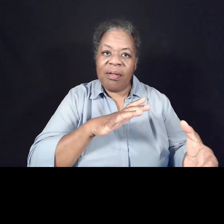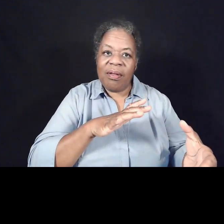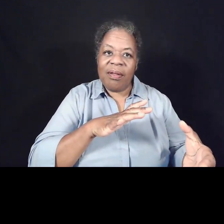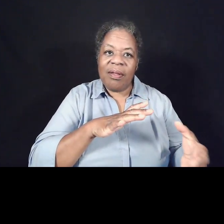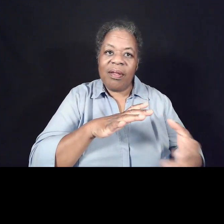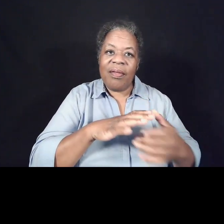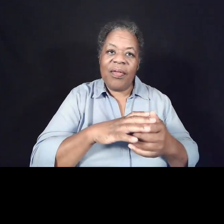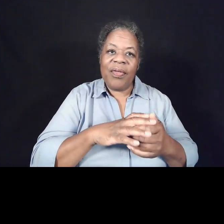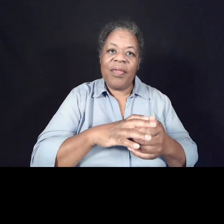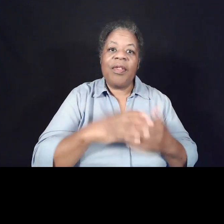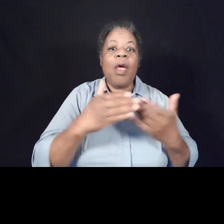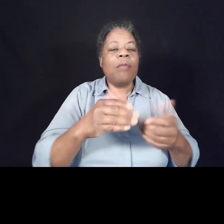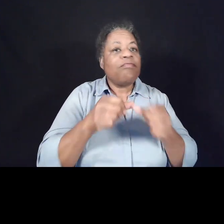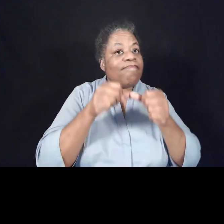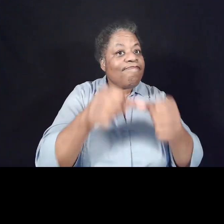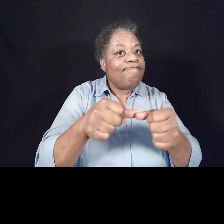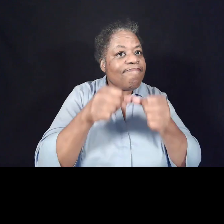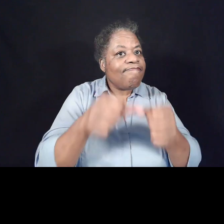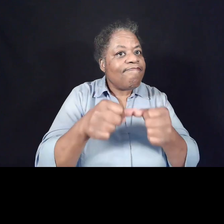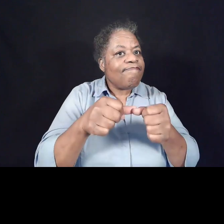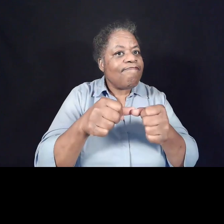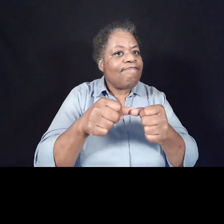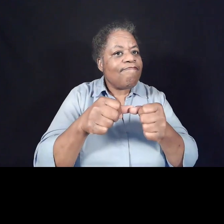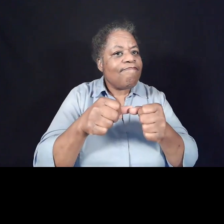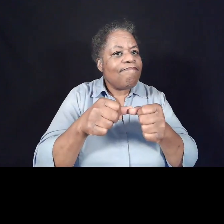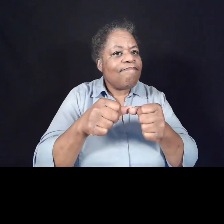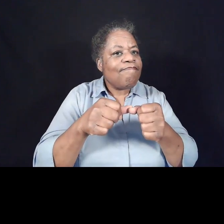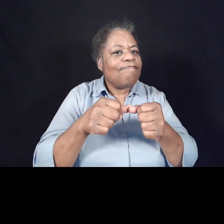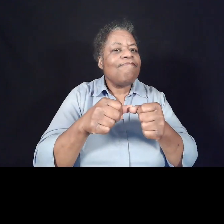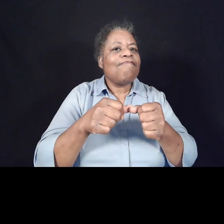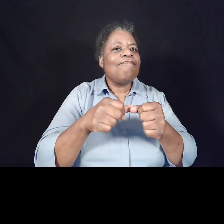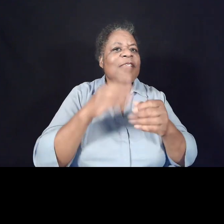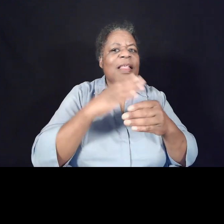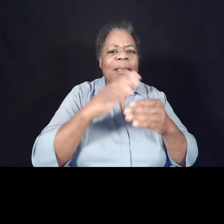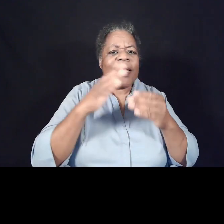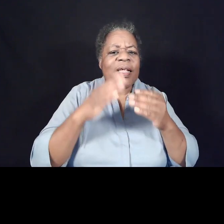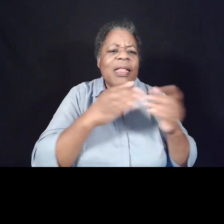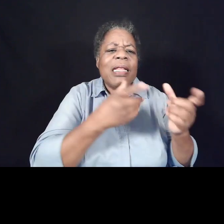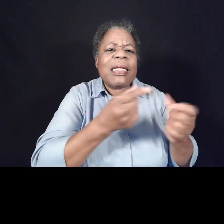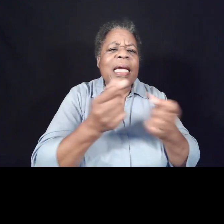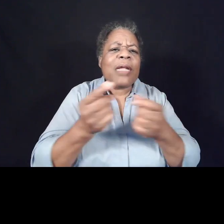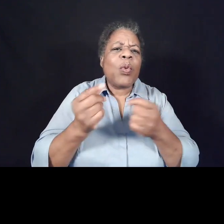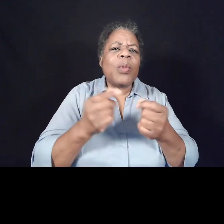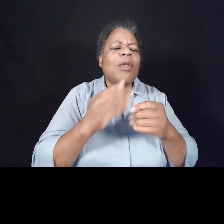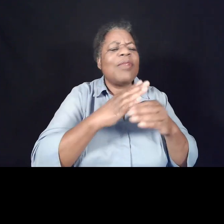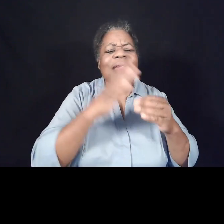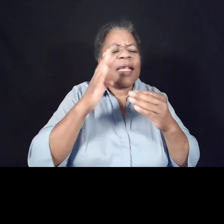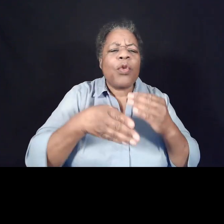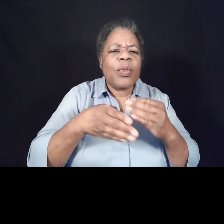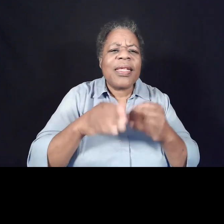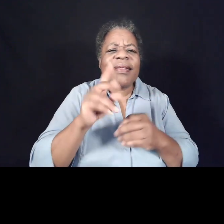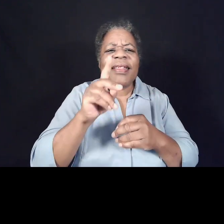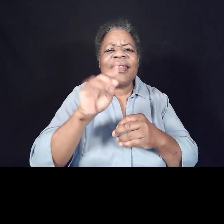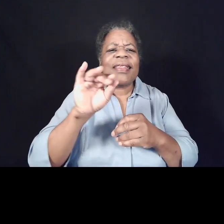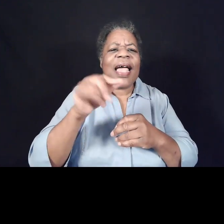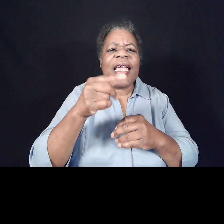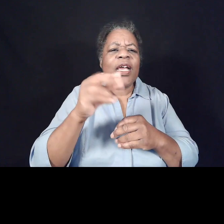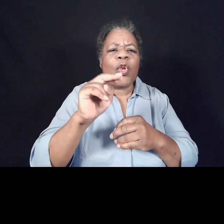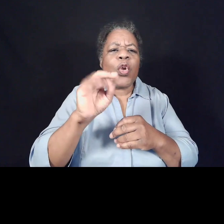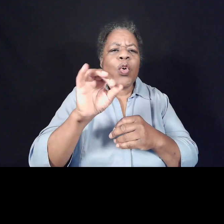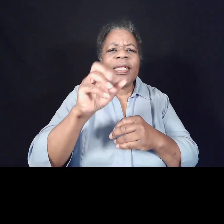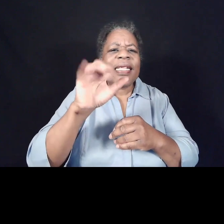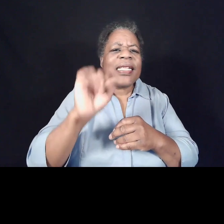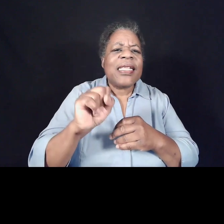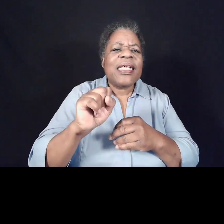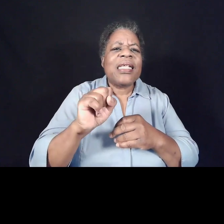So let's press on a bit and get to the diagnosis. But we'd better brace ourselves because it's